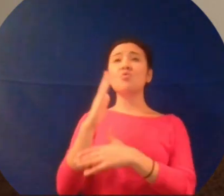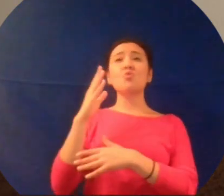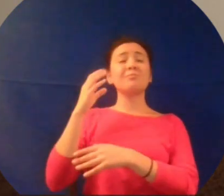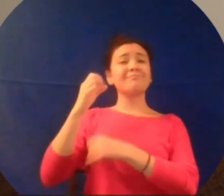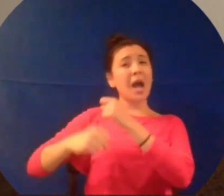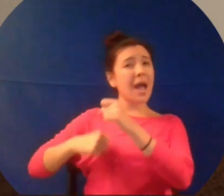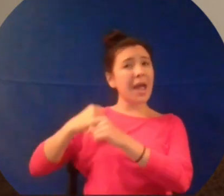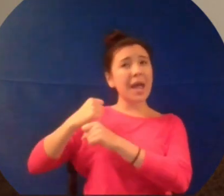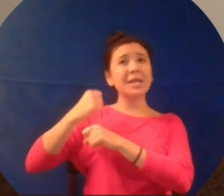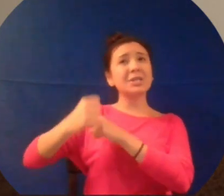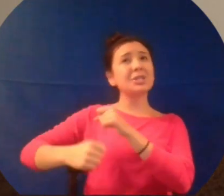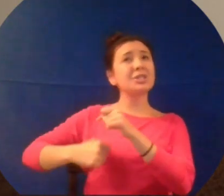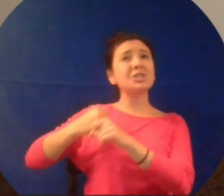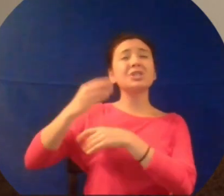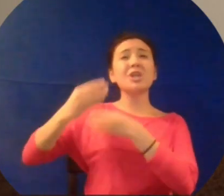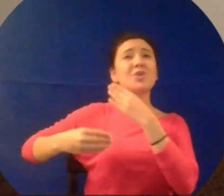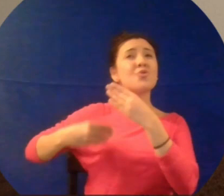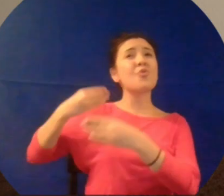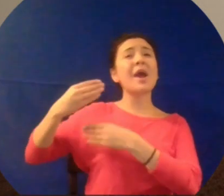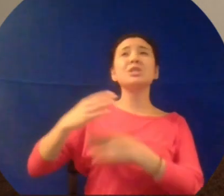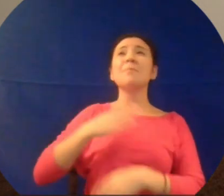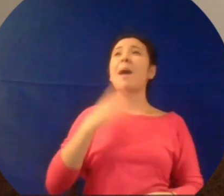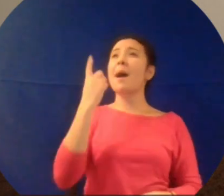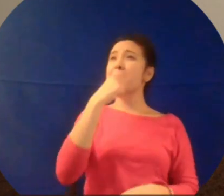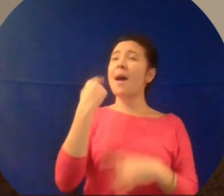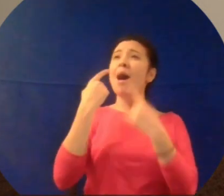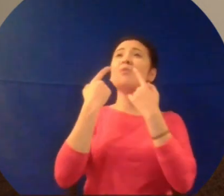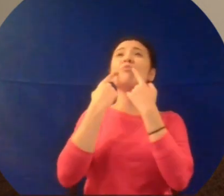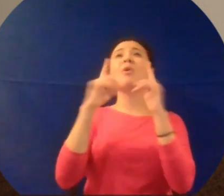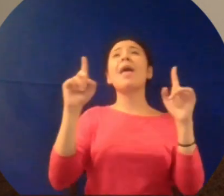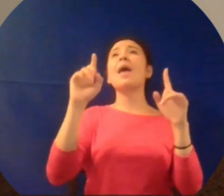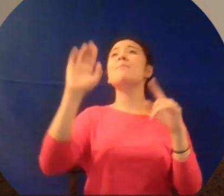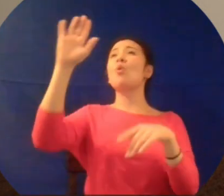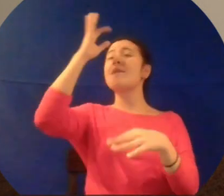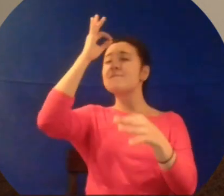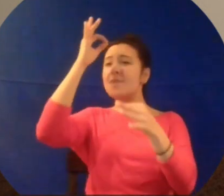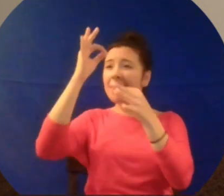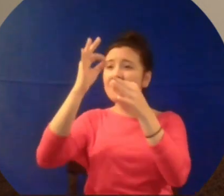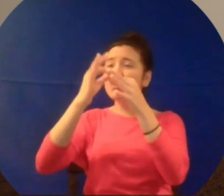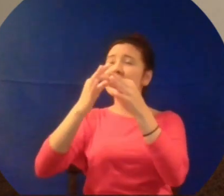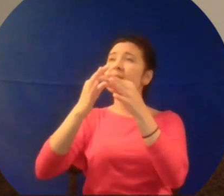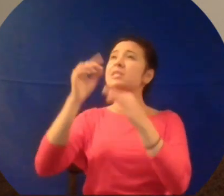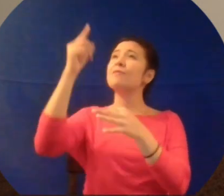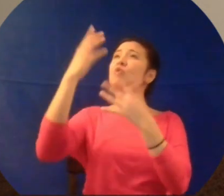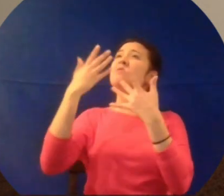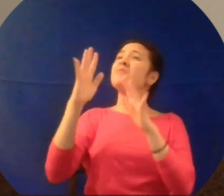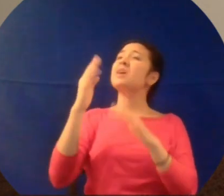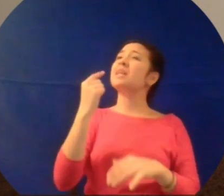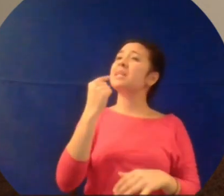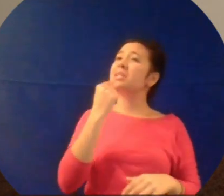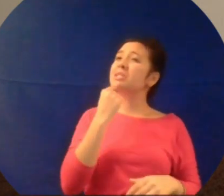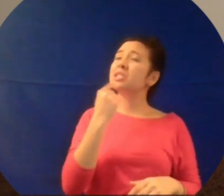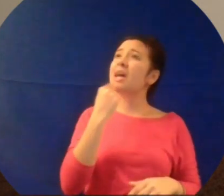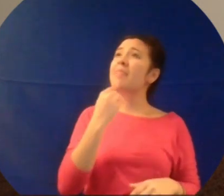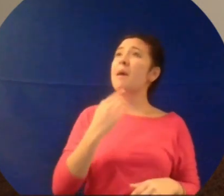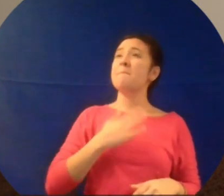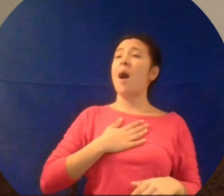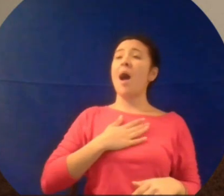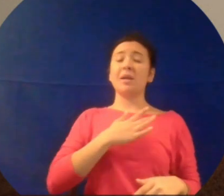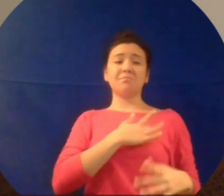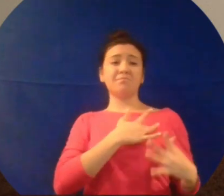my mouth shall proclaim your faithfulness. For you have said, my kindness is